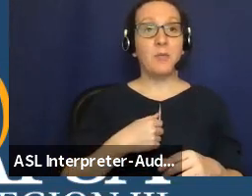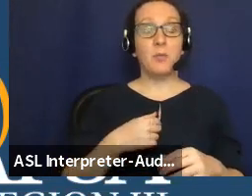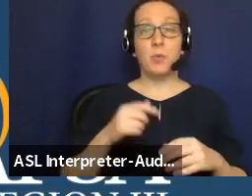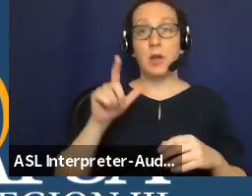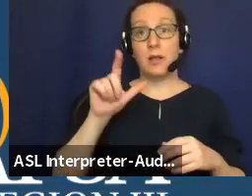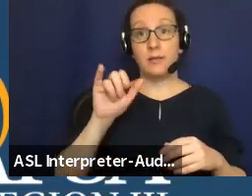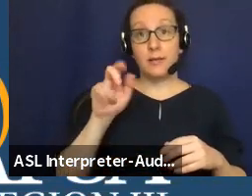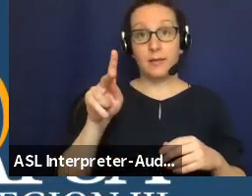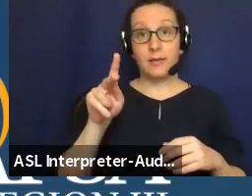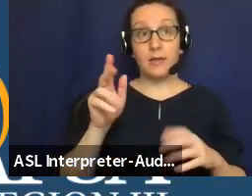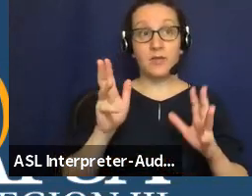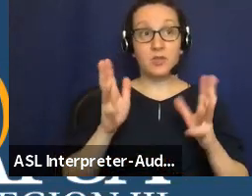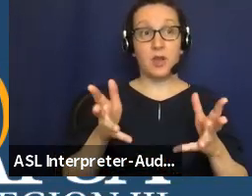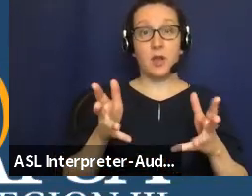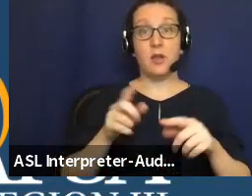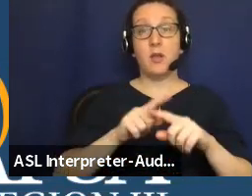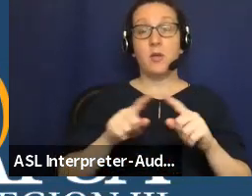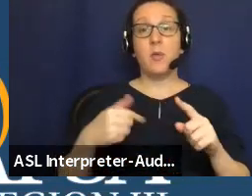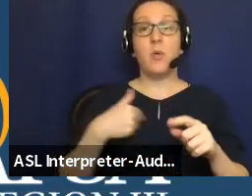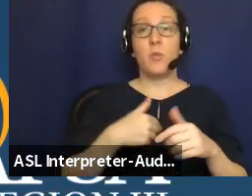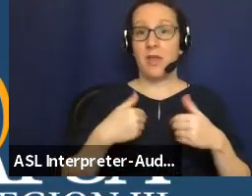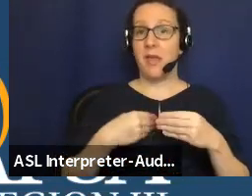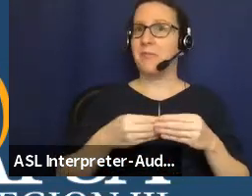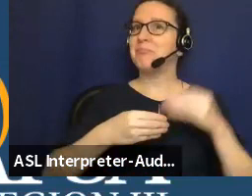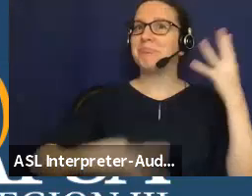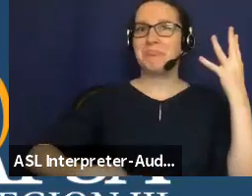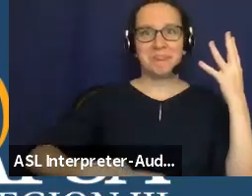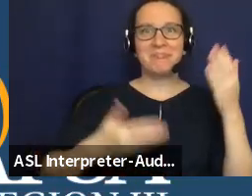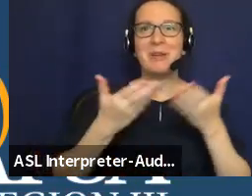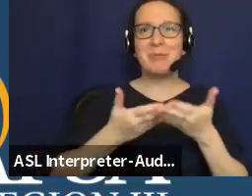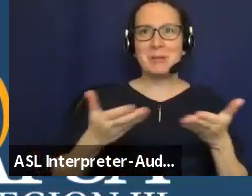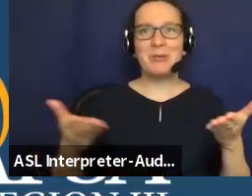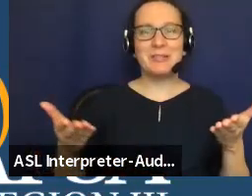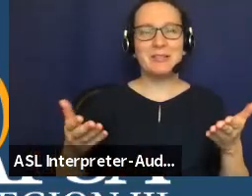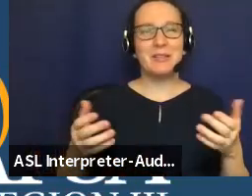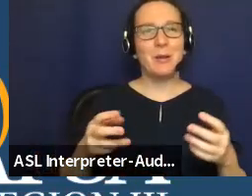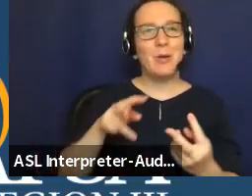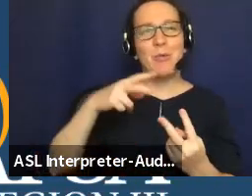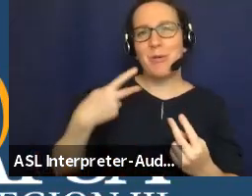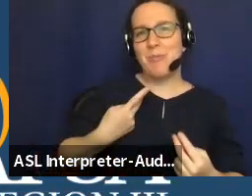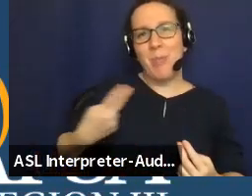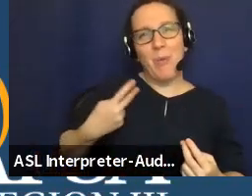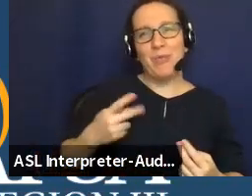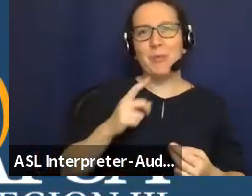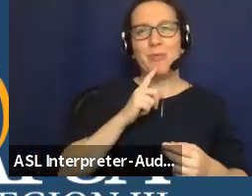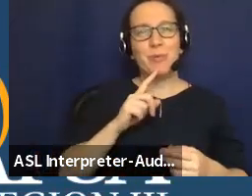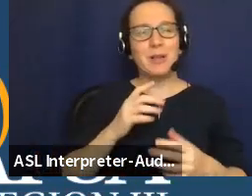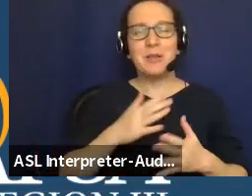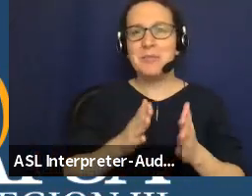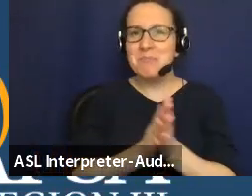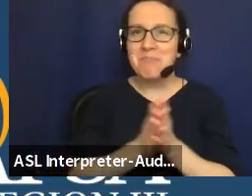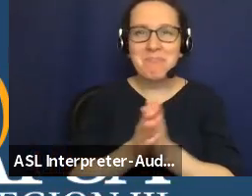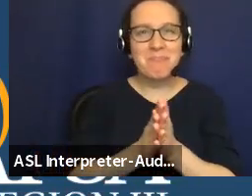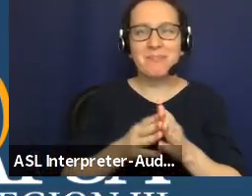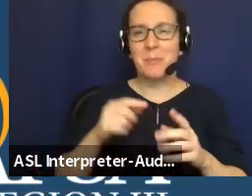chat. But we have a wealth of resources. So we're both very passionate about this topic. Done a lot of